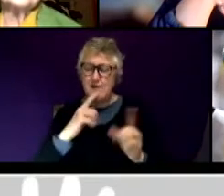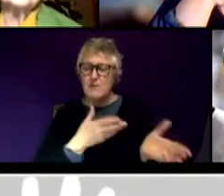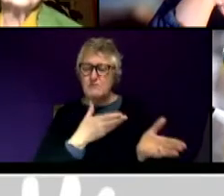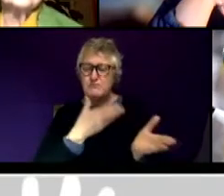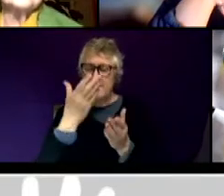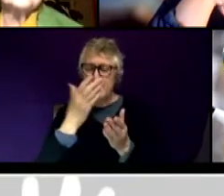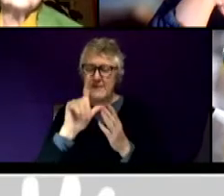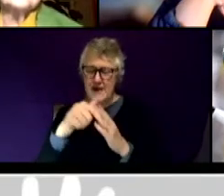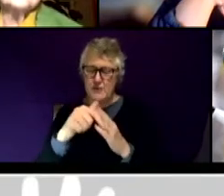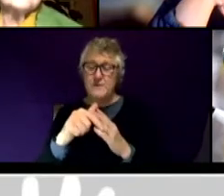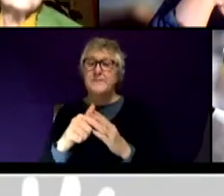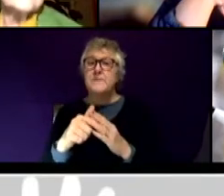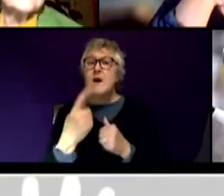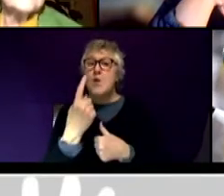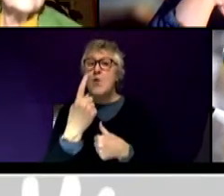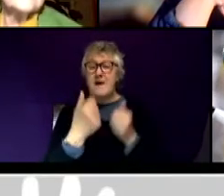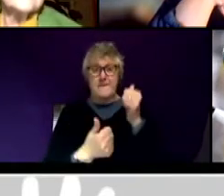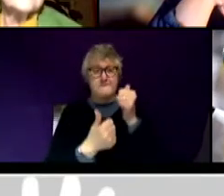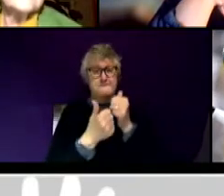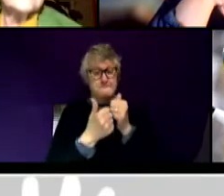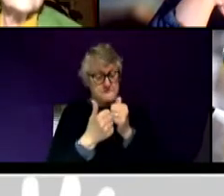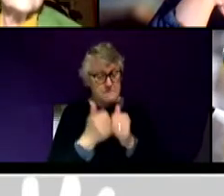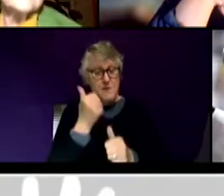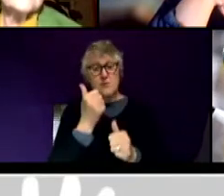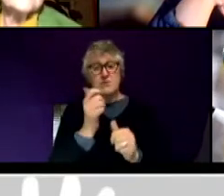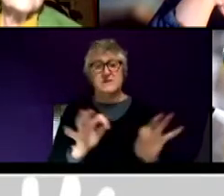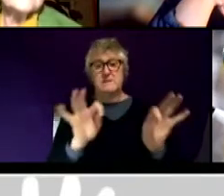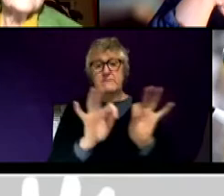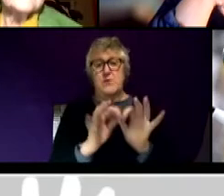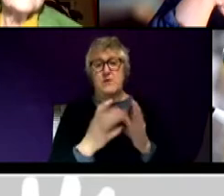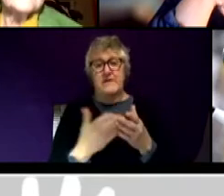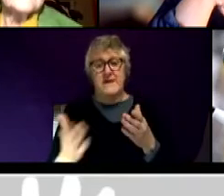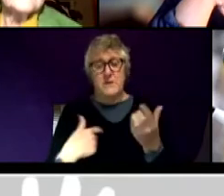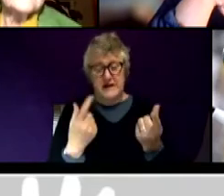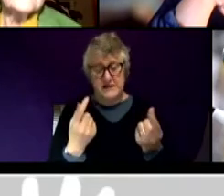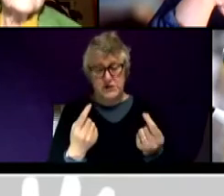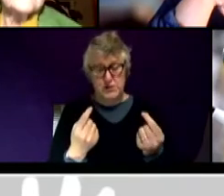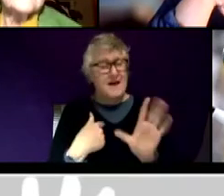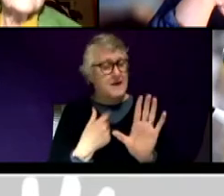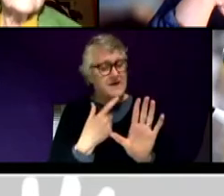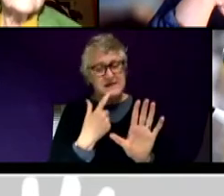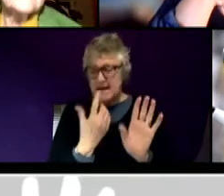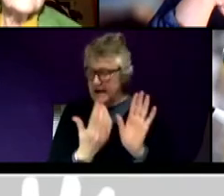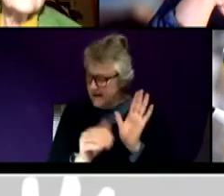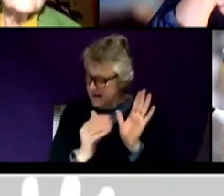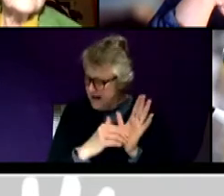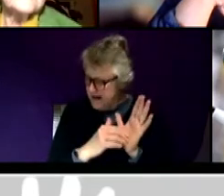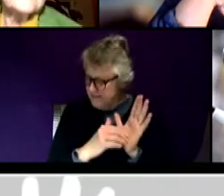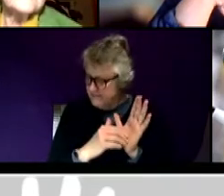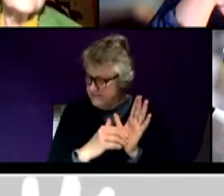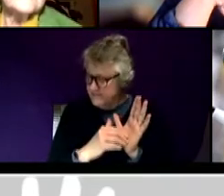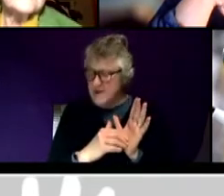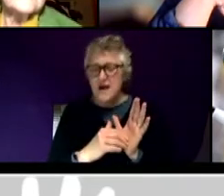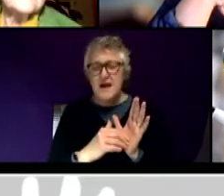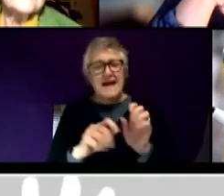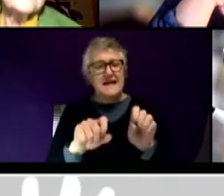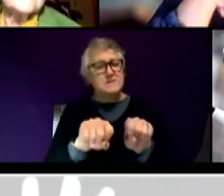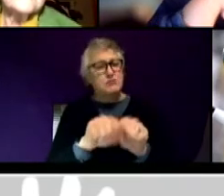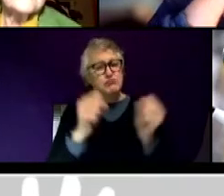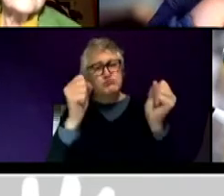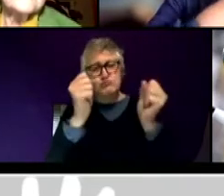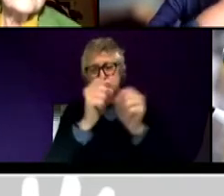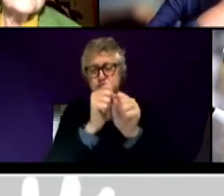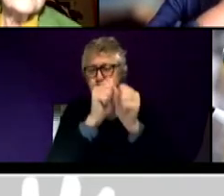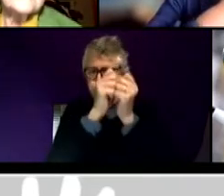one of the most important things we can do is, and I'm going to say this again, is break down the process for the